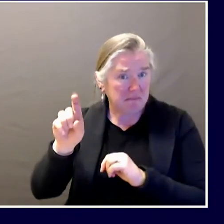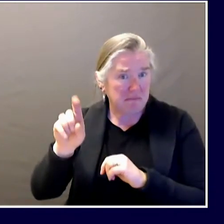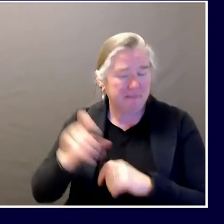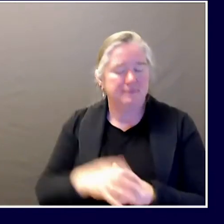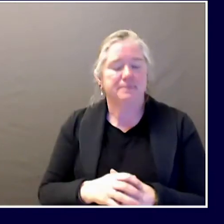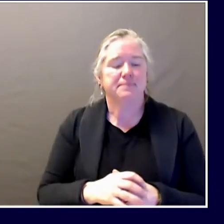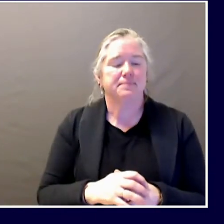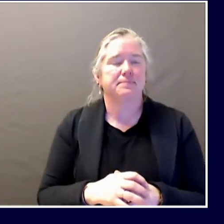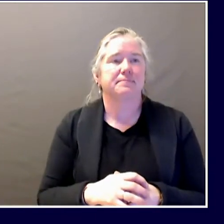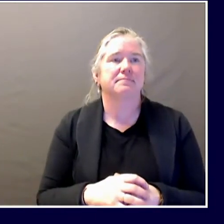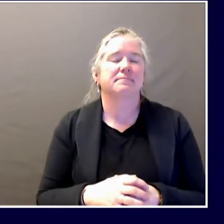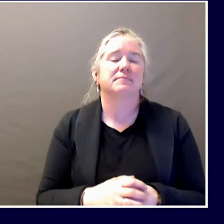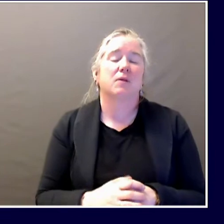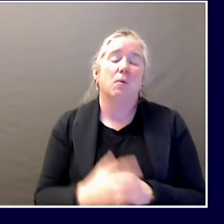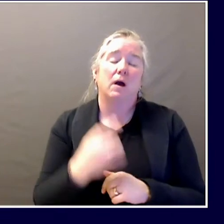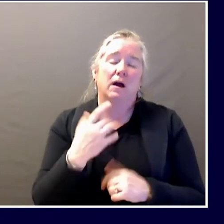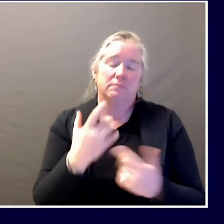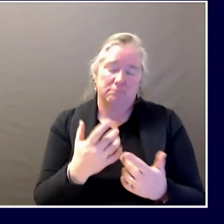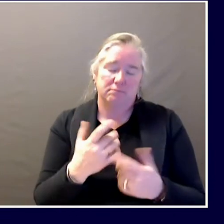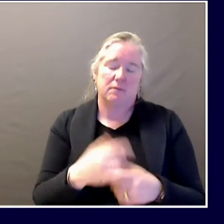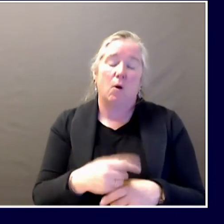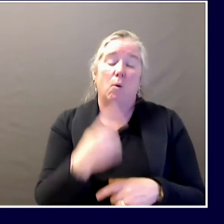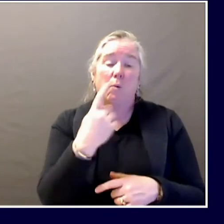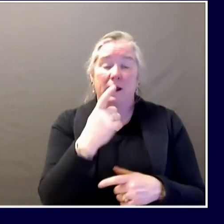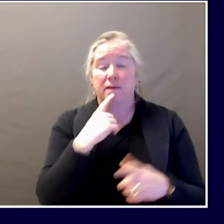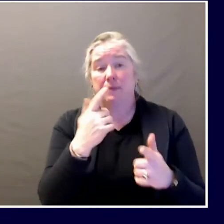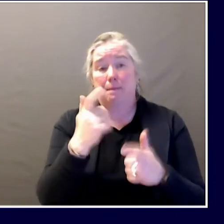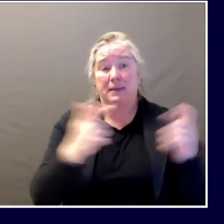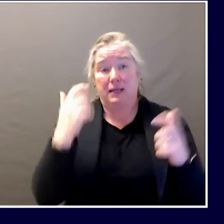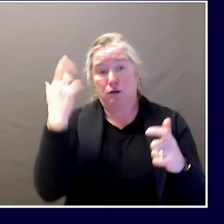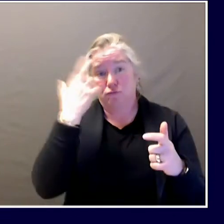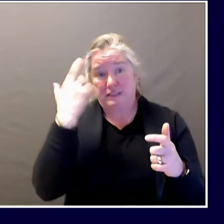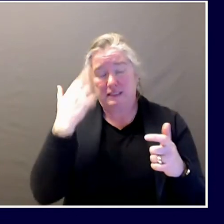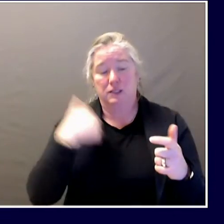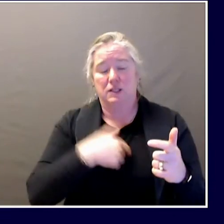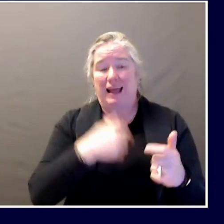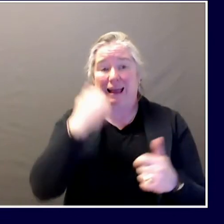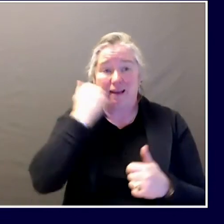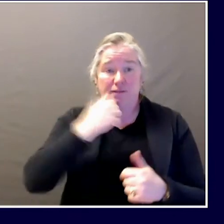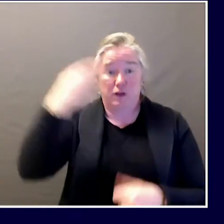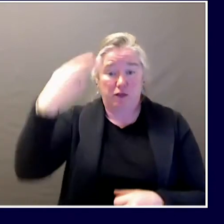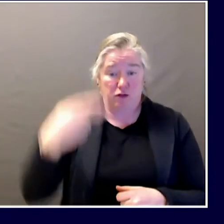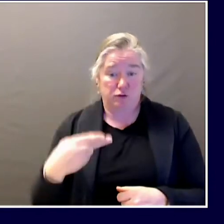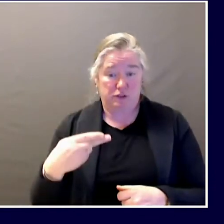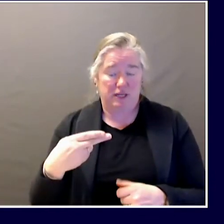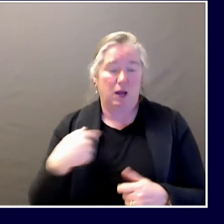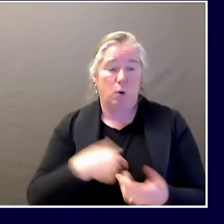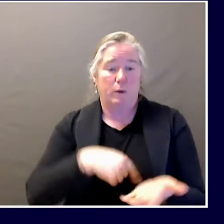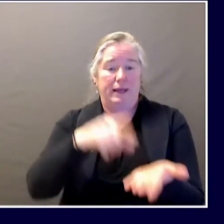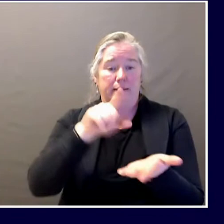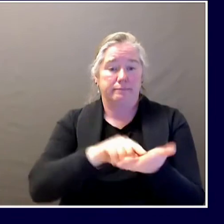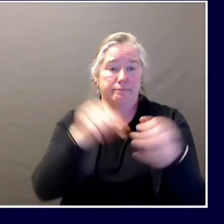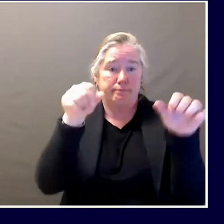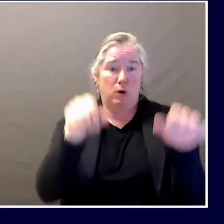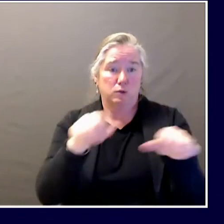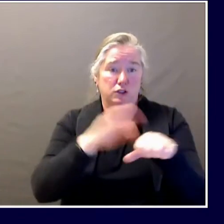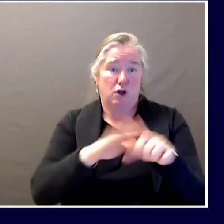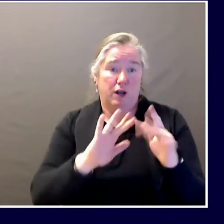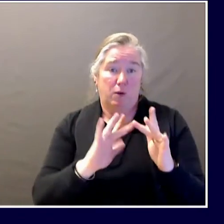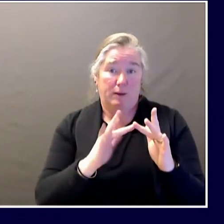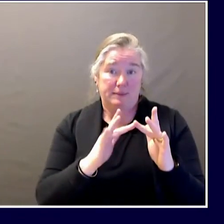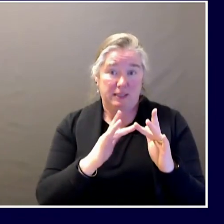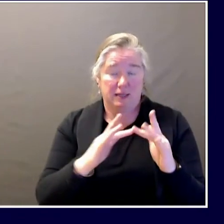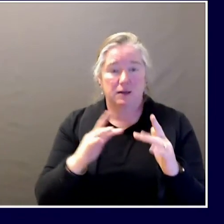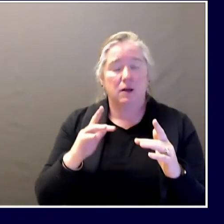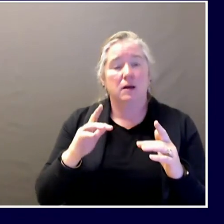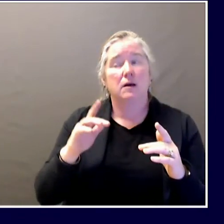single Thursday we publish not just the press release indicating what we've ordered, in quotes, from the federal government, but